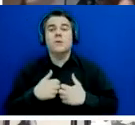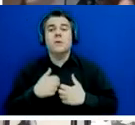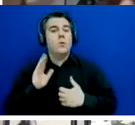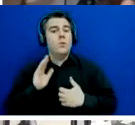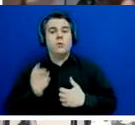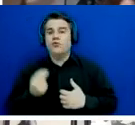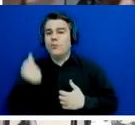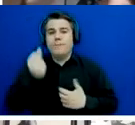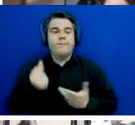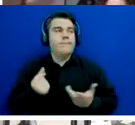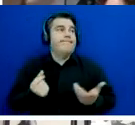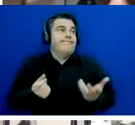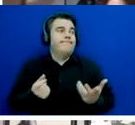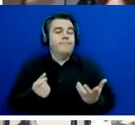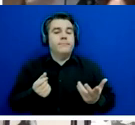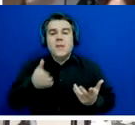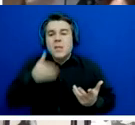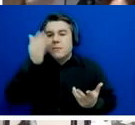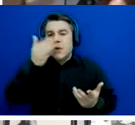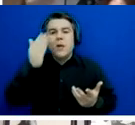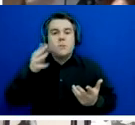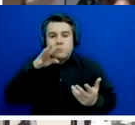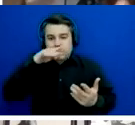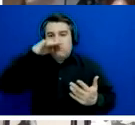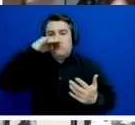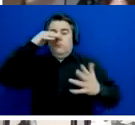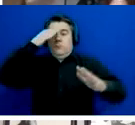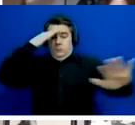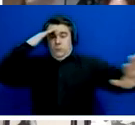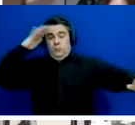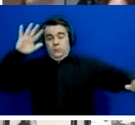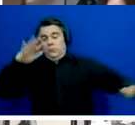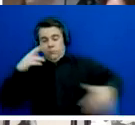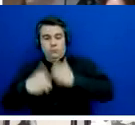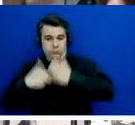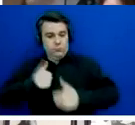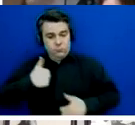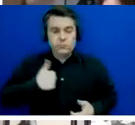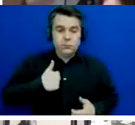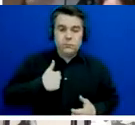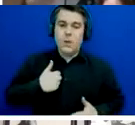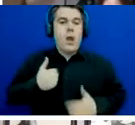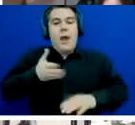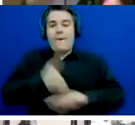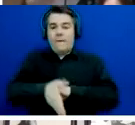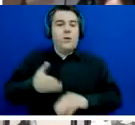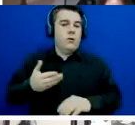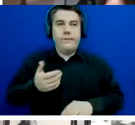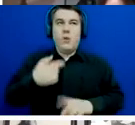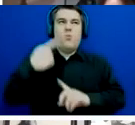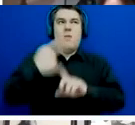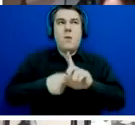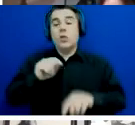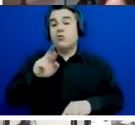by smells and scents and things like that. And after I guess it was like a month on the